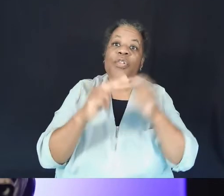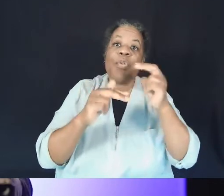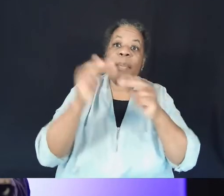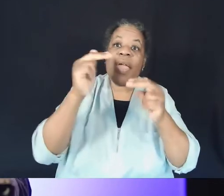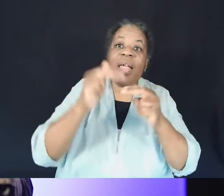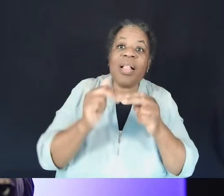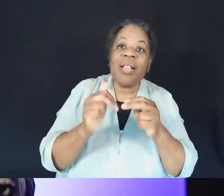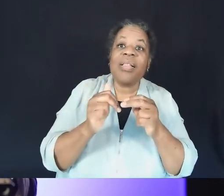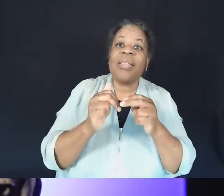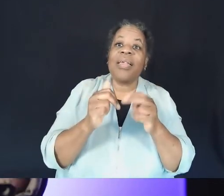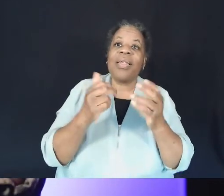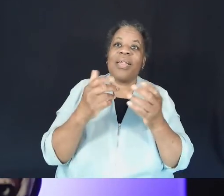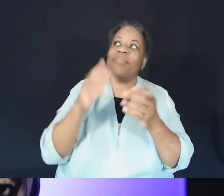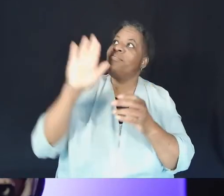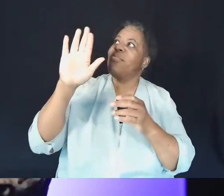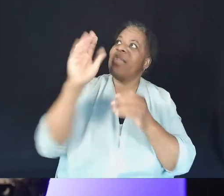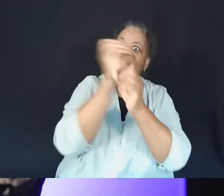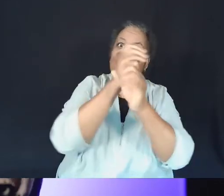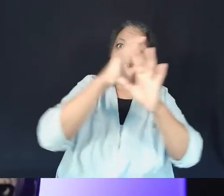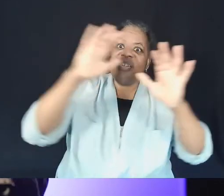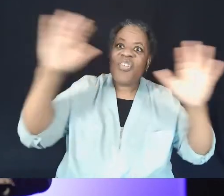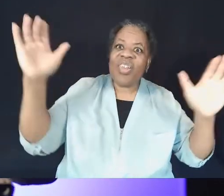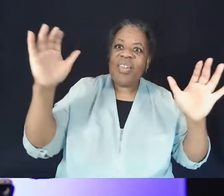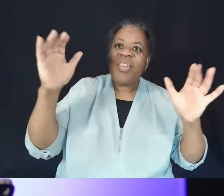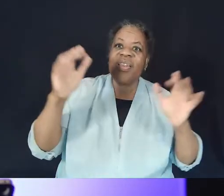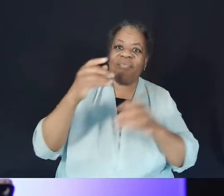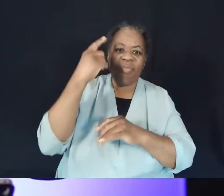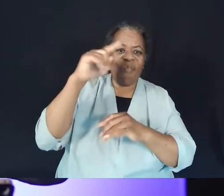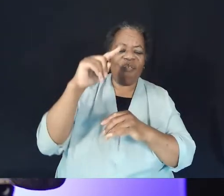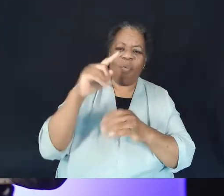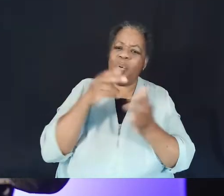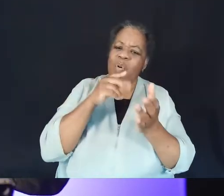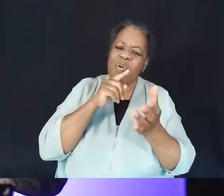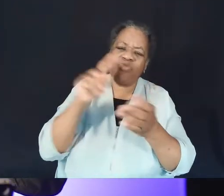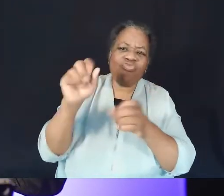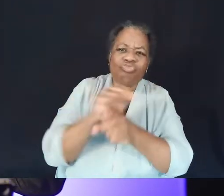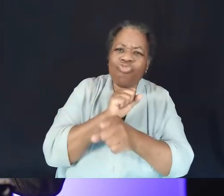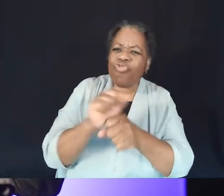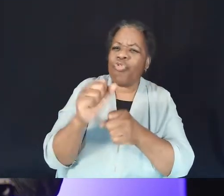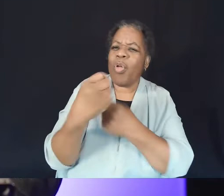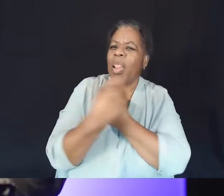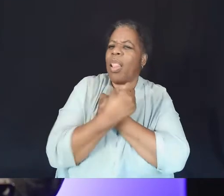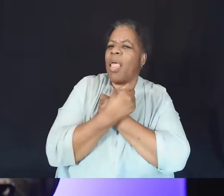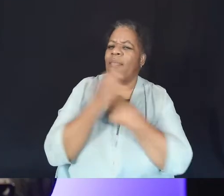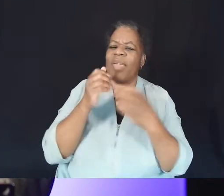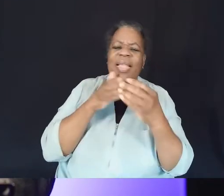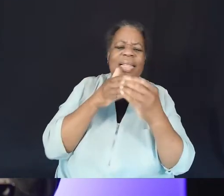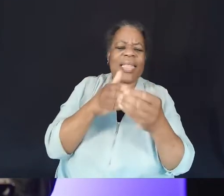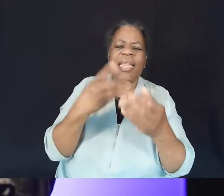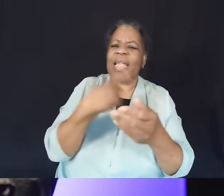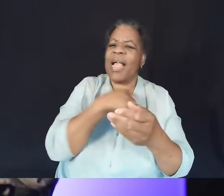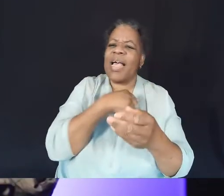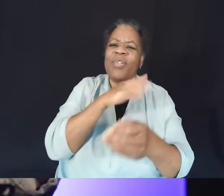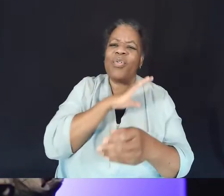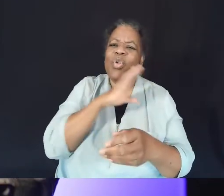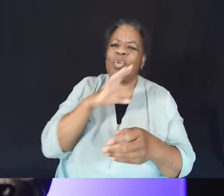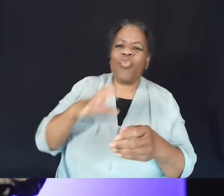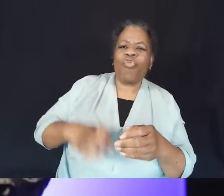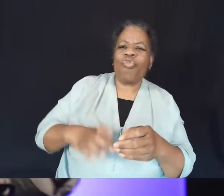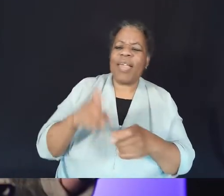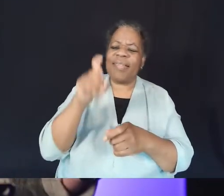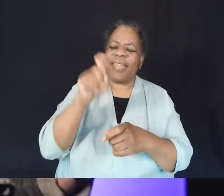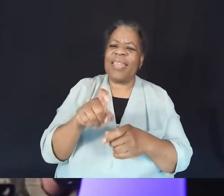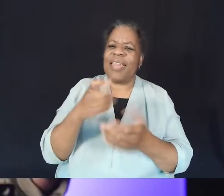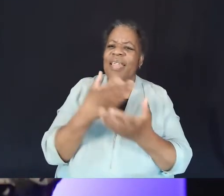vision of God for a true love, leading us to these glorious and Christ-needed things in